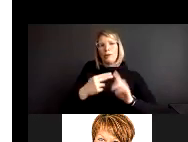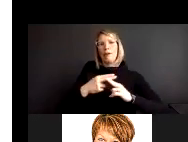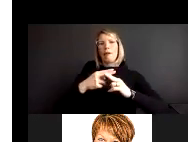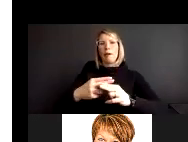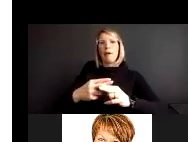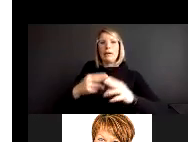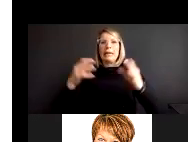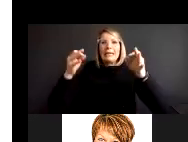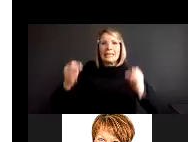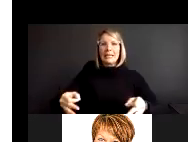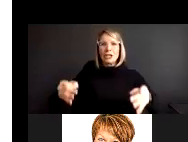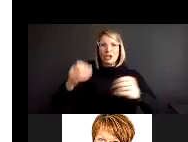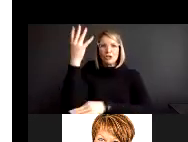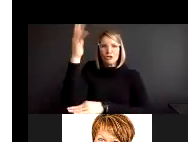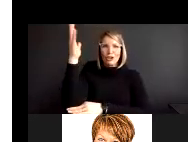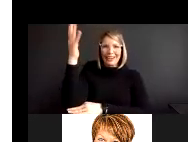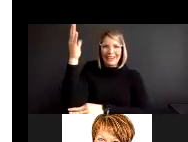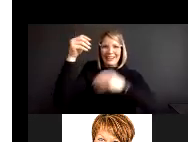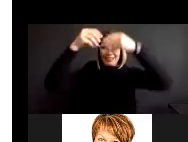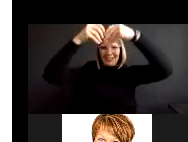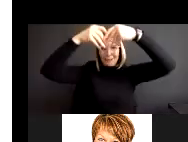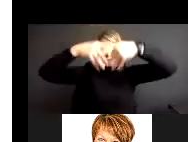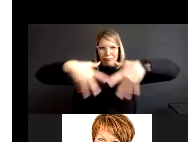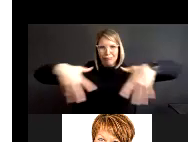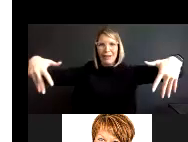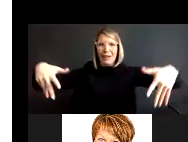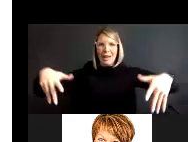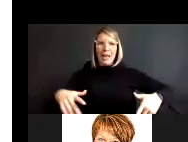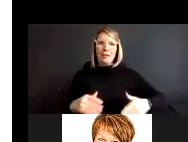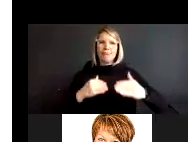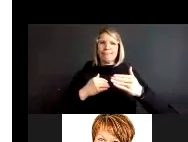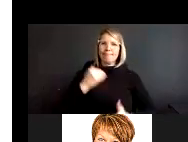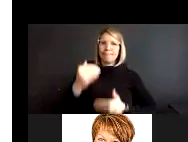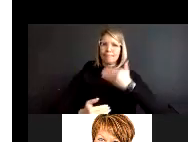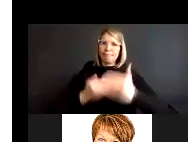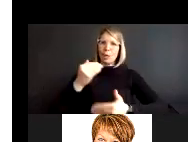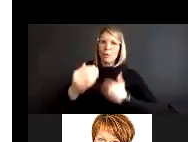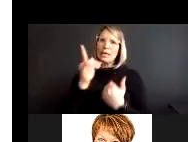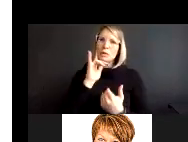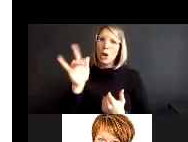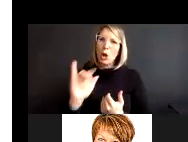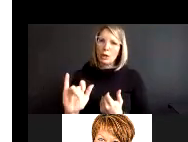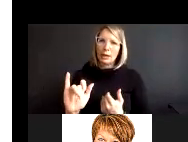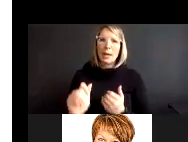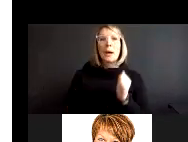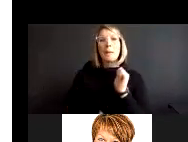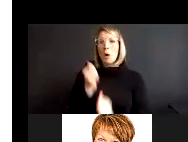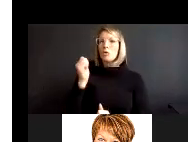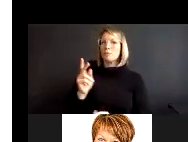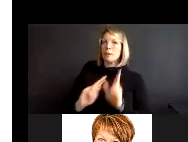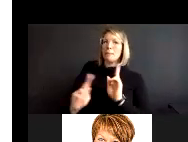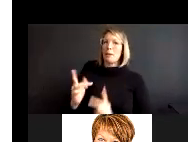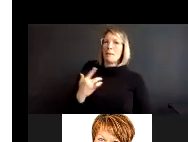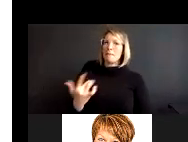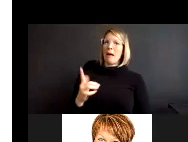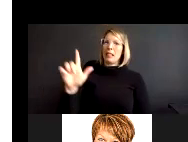kind of representation of the process. And folks, I think, have found this to be a helpful tool just for that kind of quick reference when reviewing the